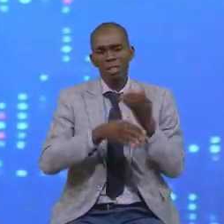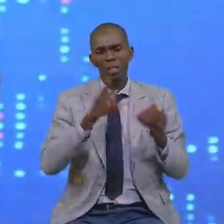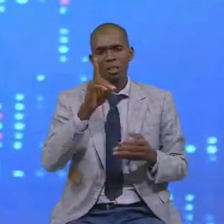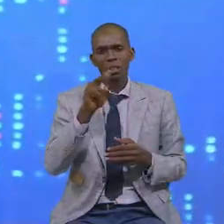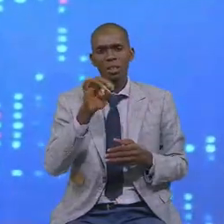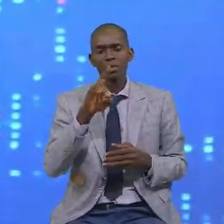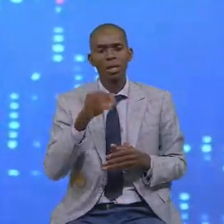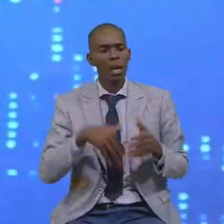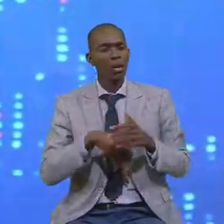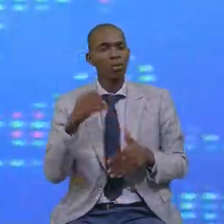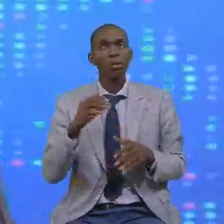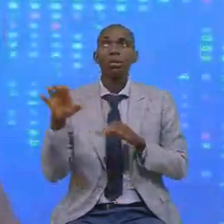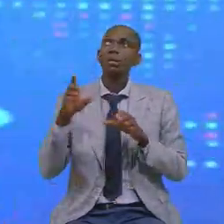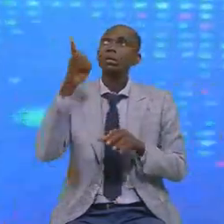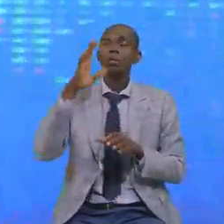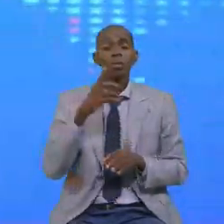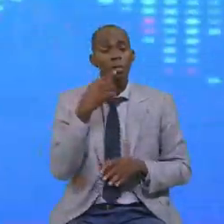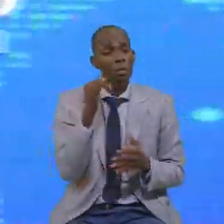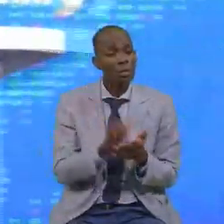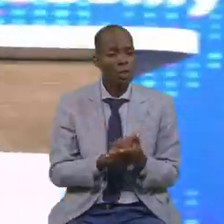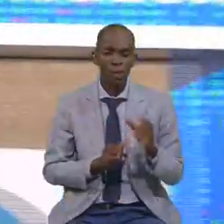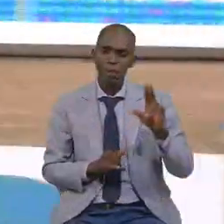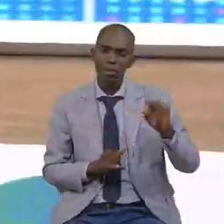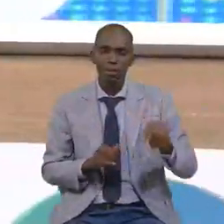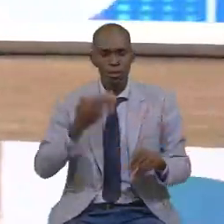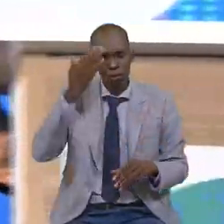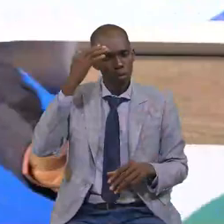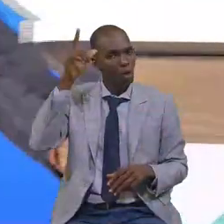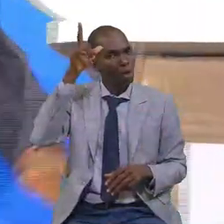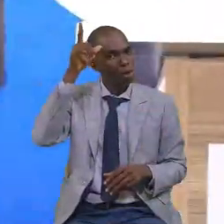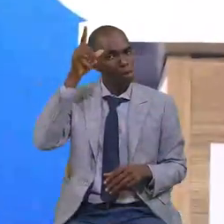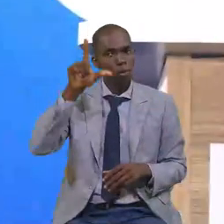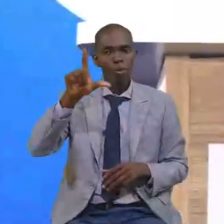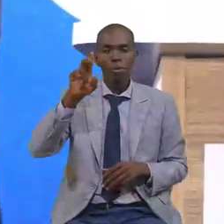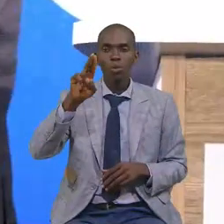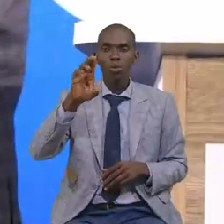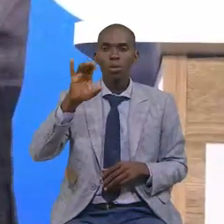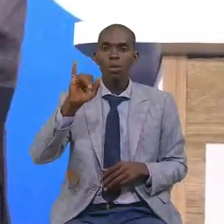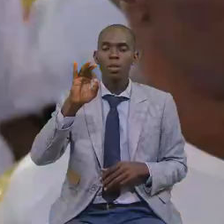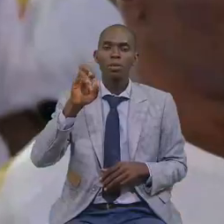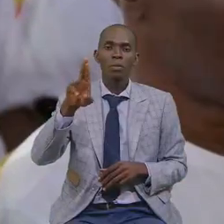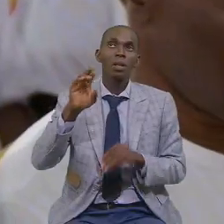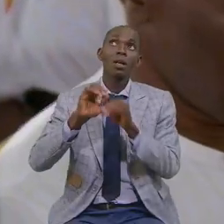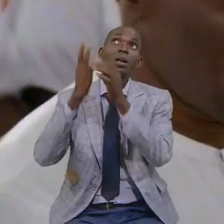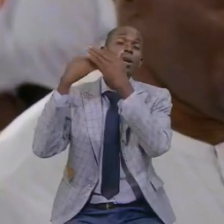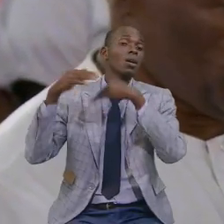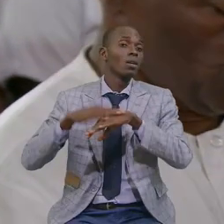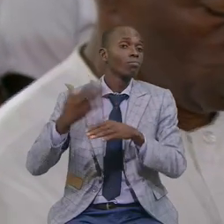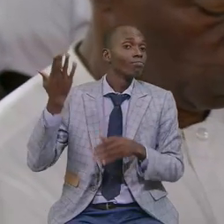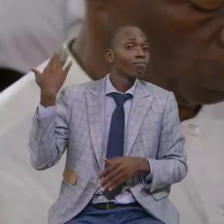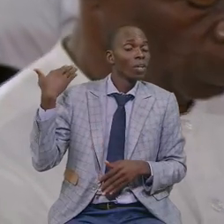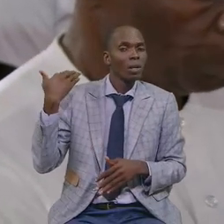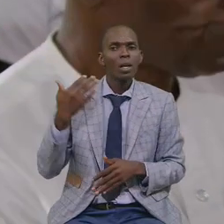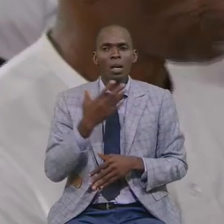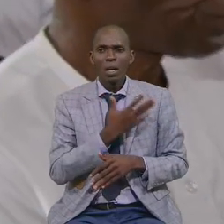not said that. Lucifer in heaven, he was there, and he said, I